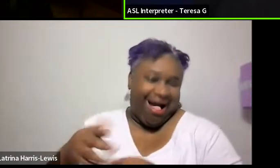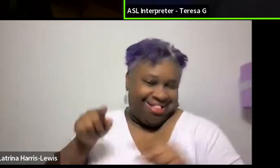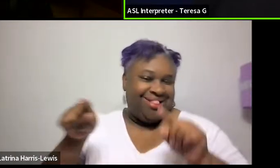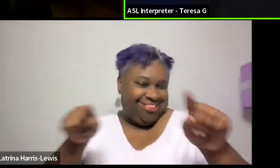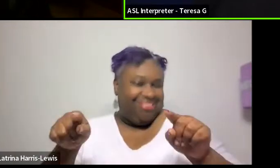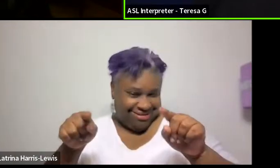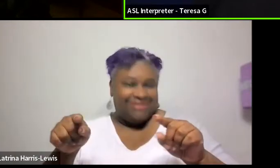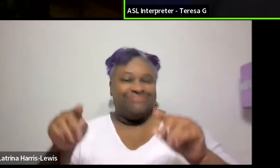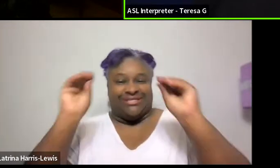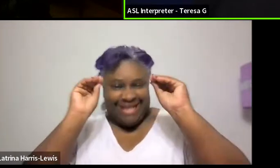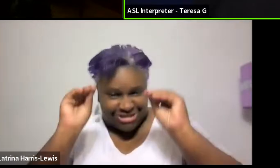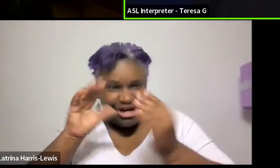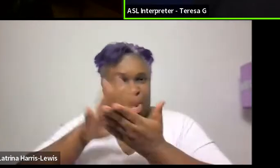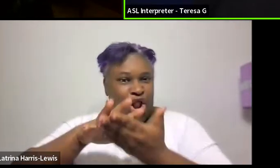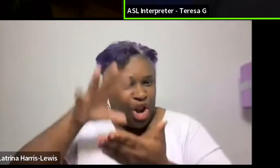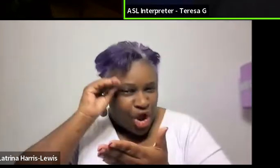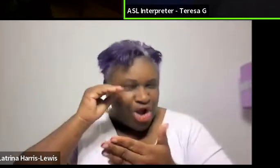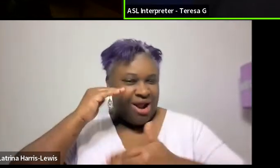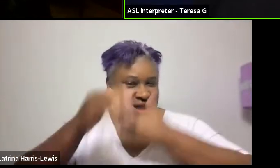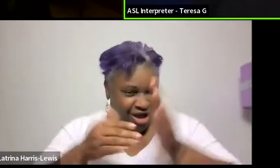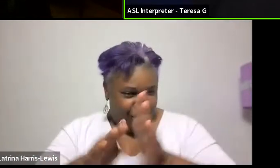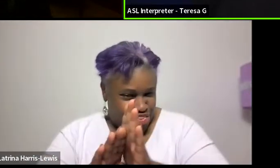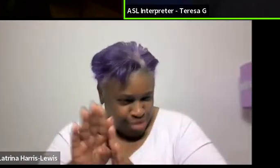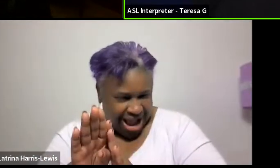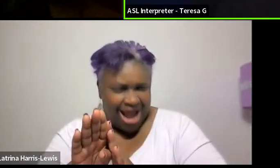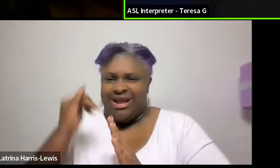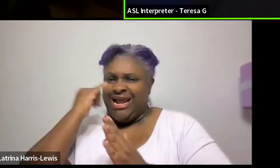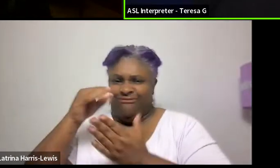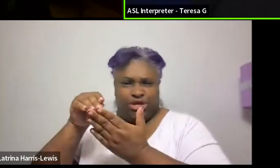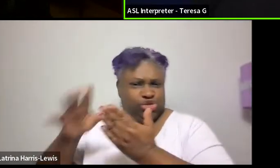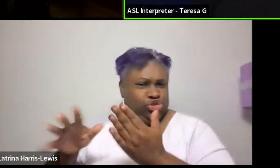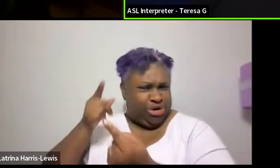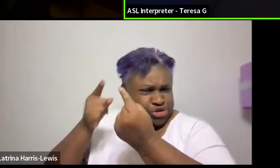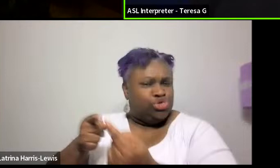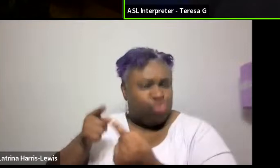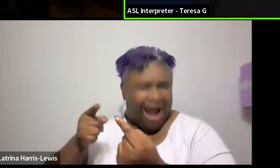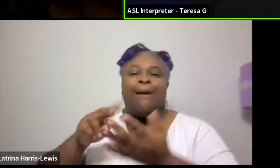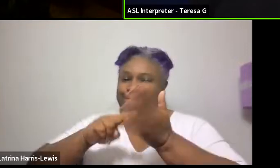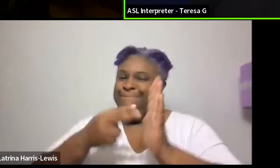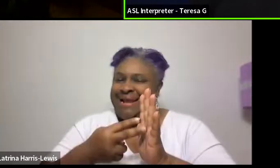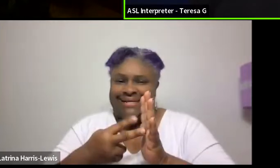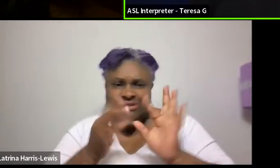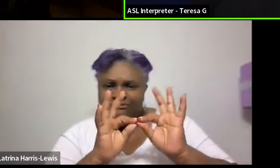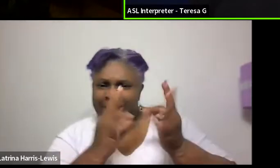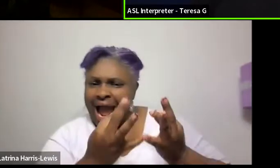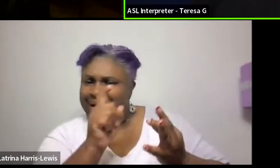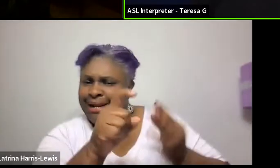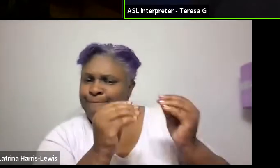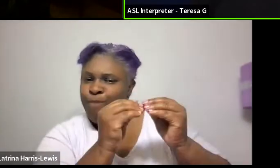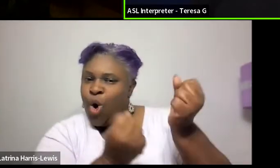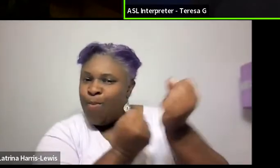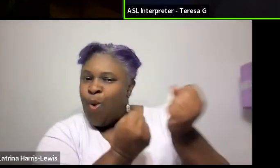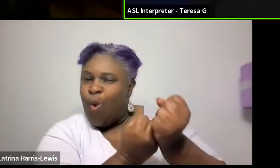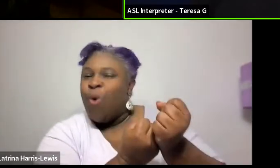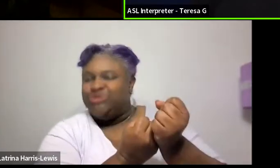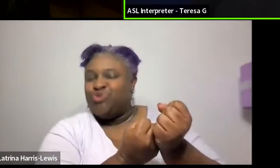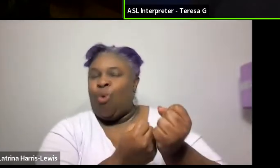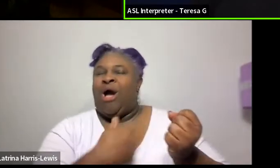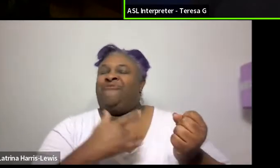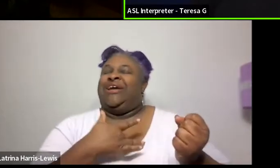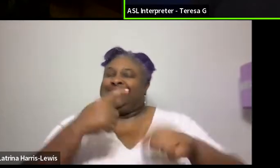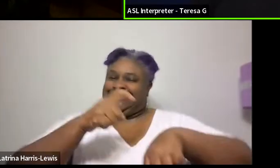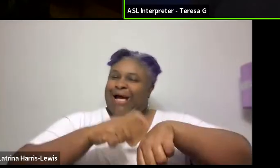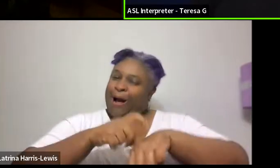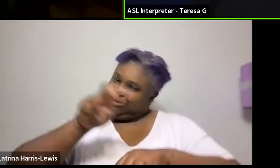can tell they're doing well. As students, I can see how families grow and thrive and develop, and also their